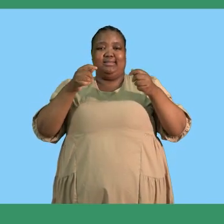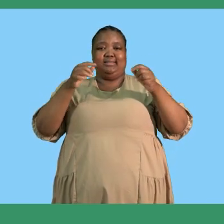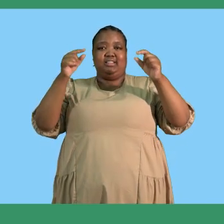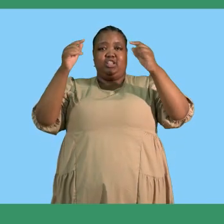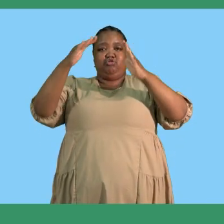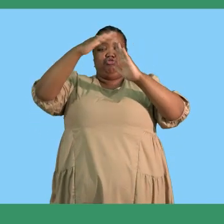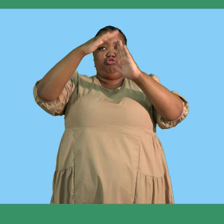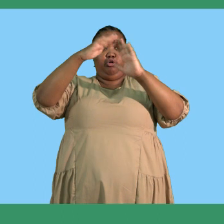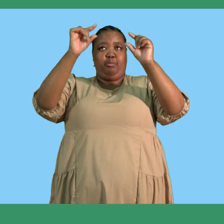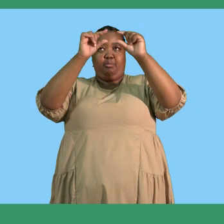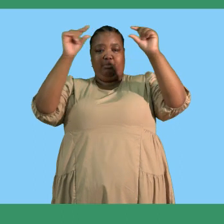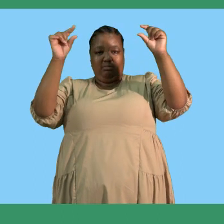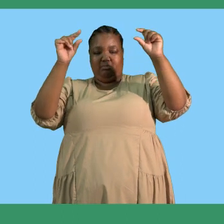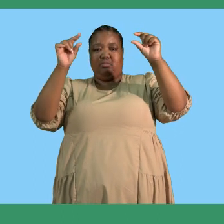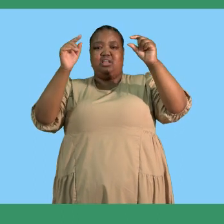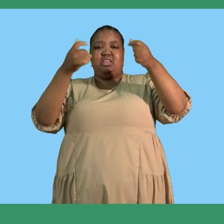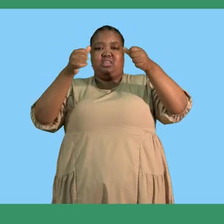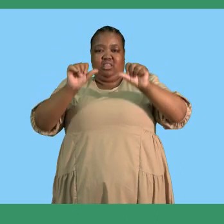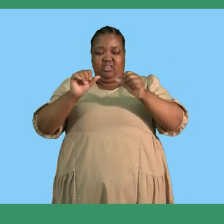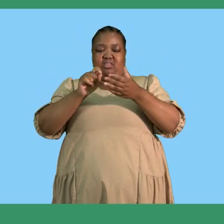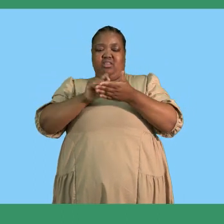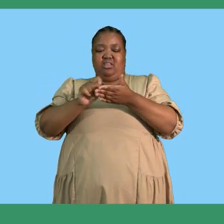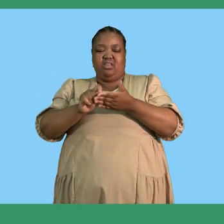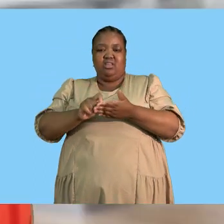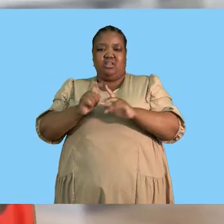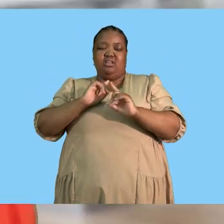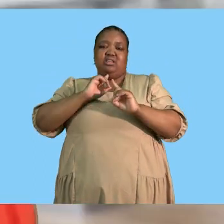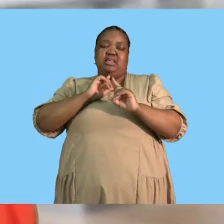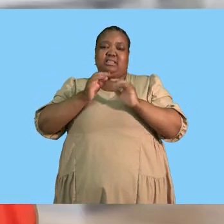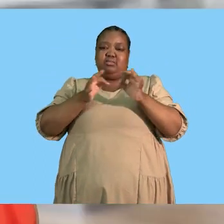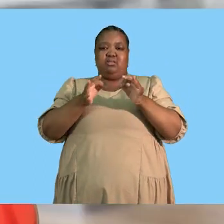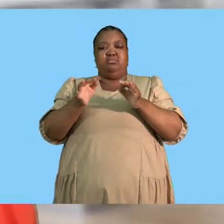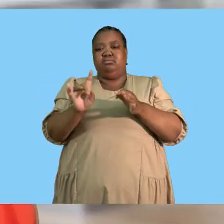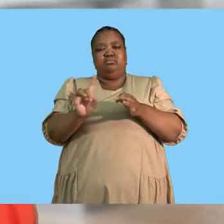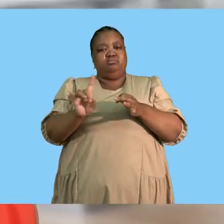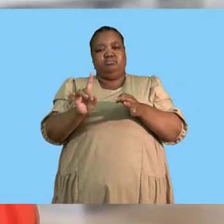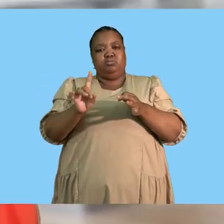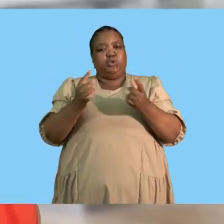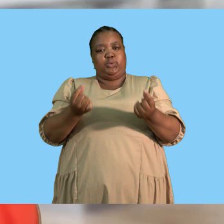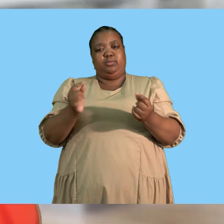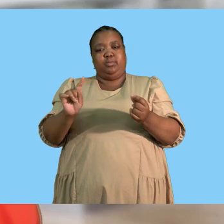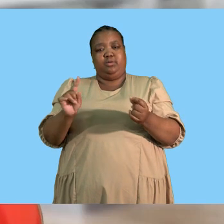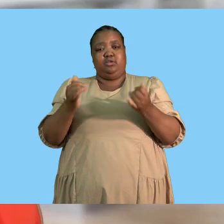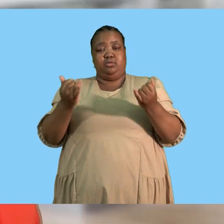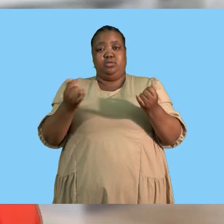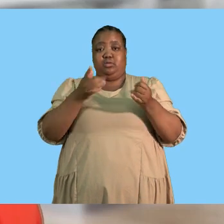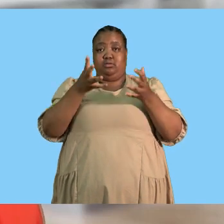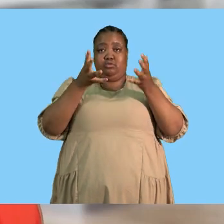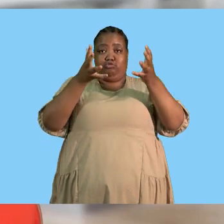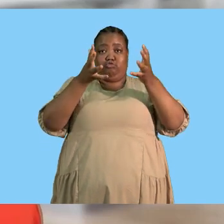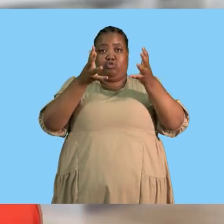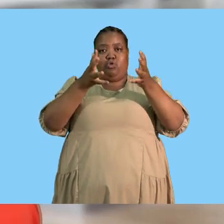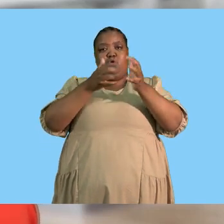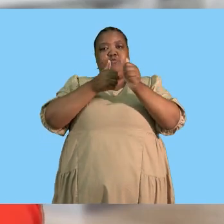words into subheadings and write explanations underneath, because this looks at one segment and you